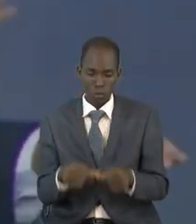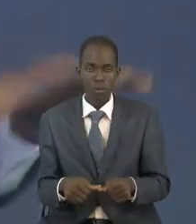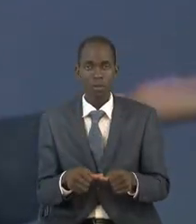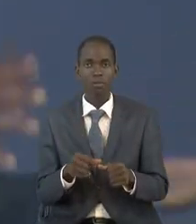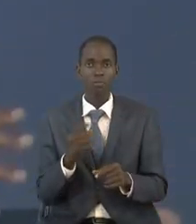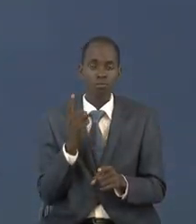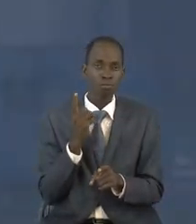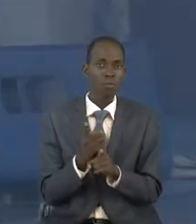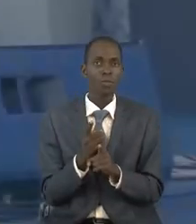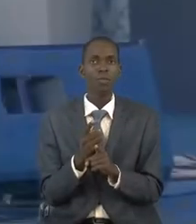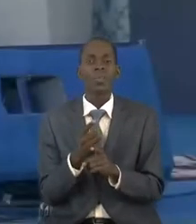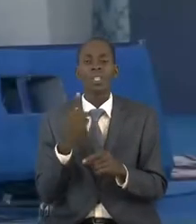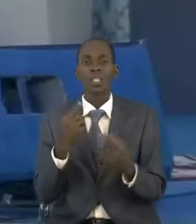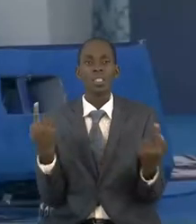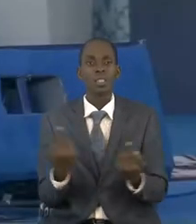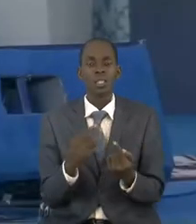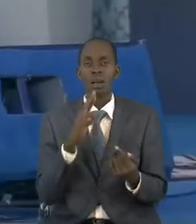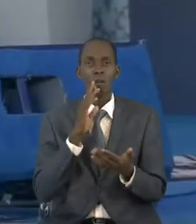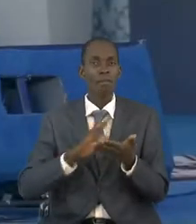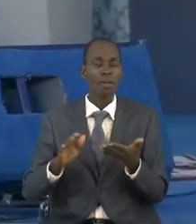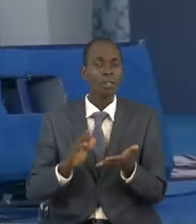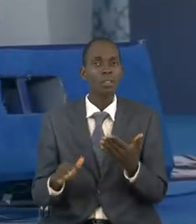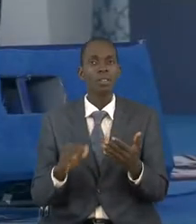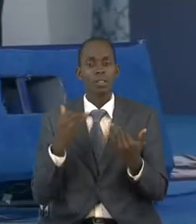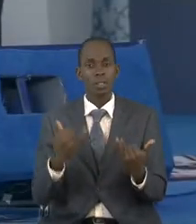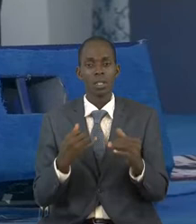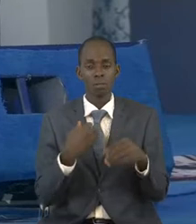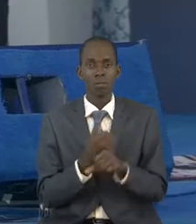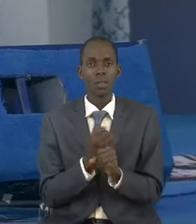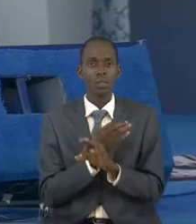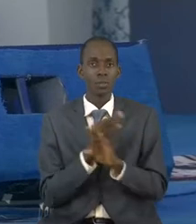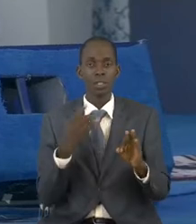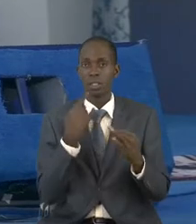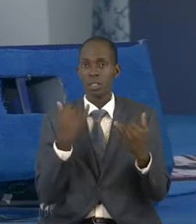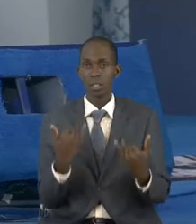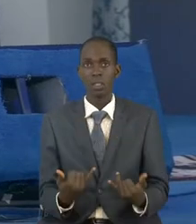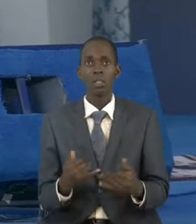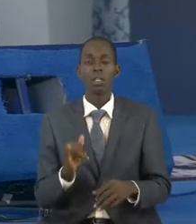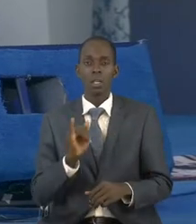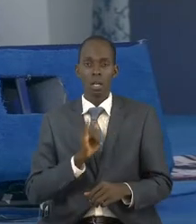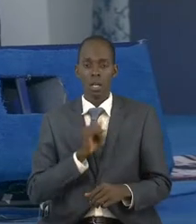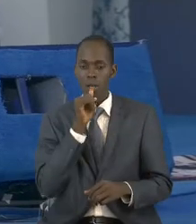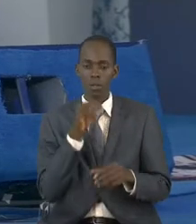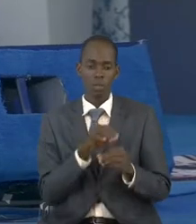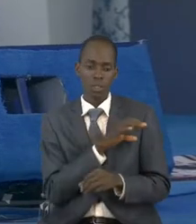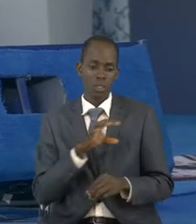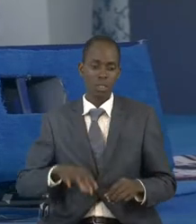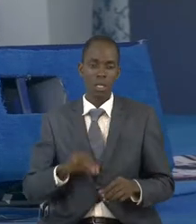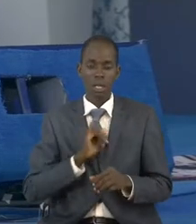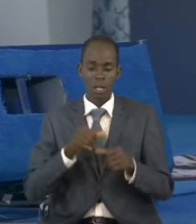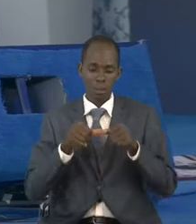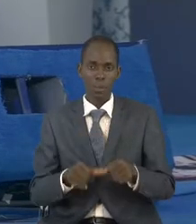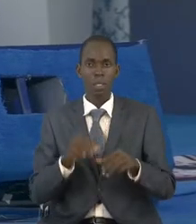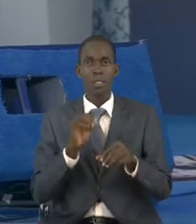The sins are forgiven. He is set free. And he says, now I'm in Christ, I abide in him. I am